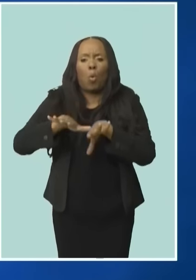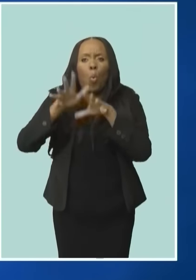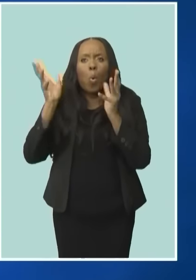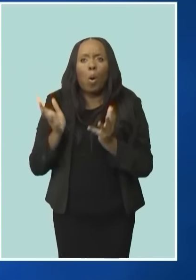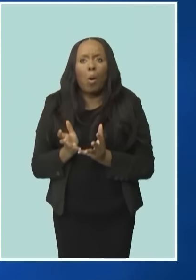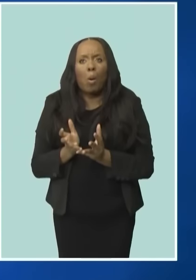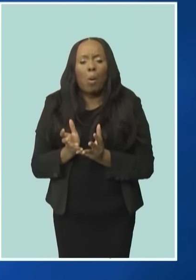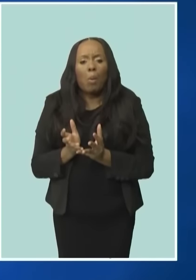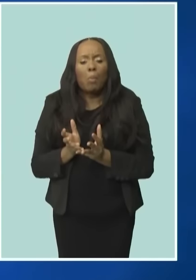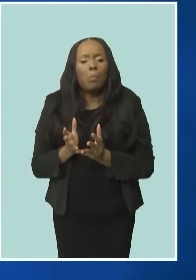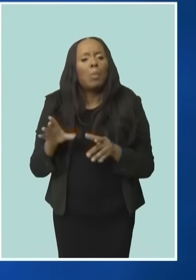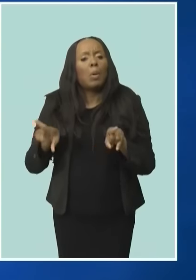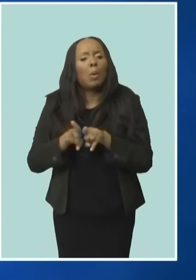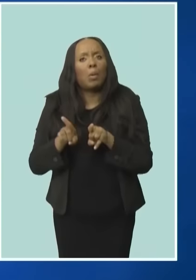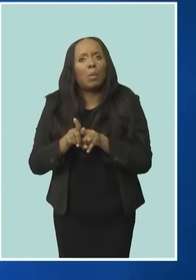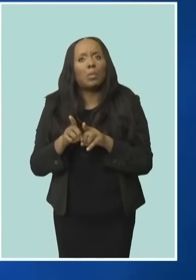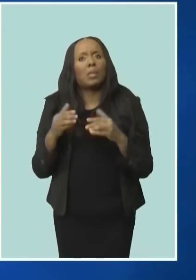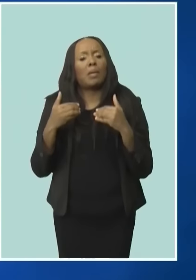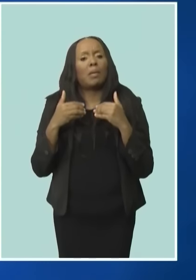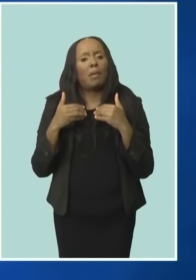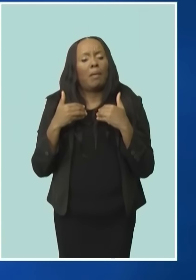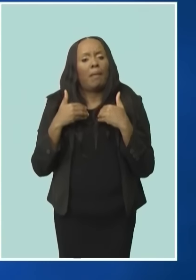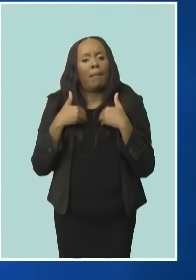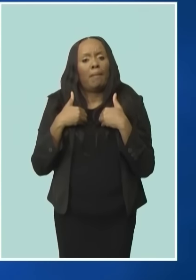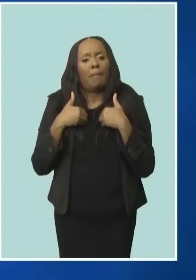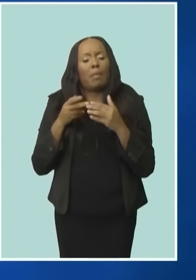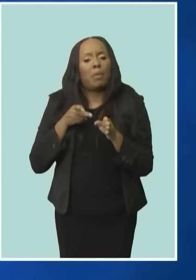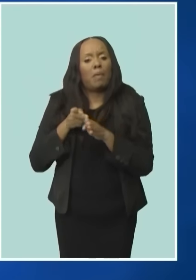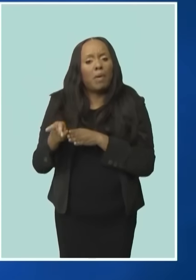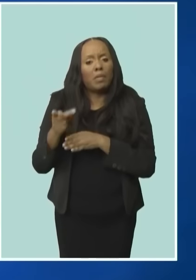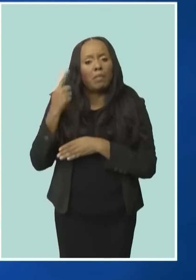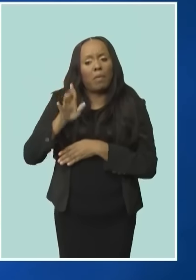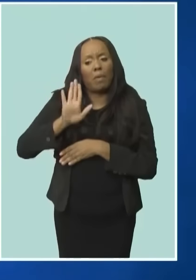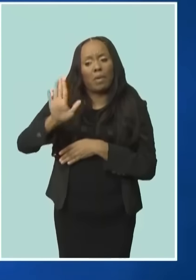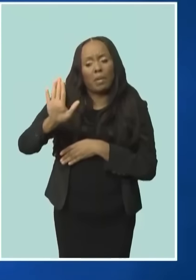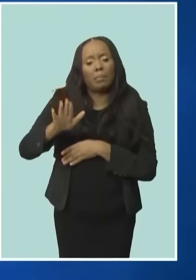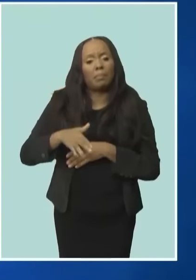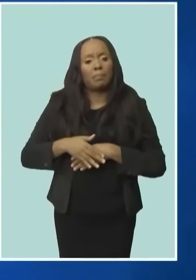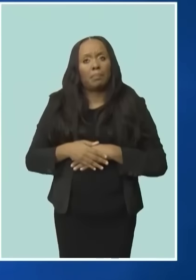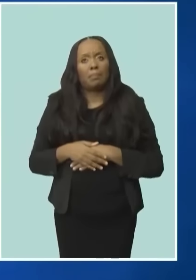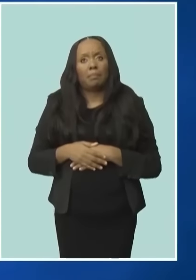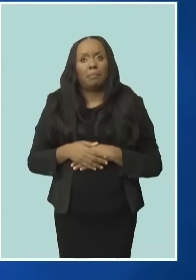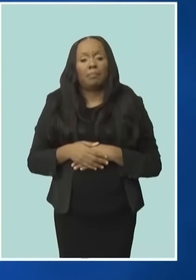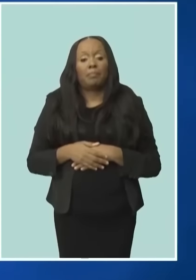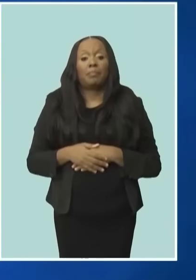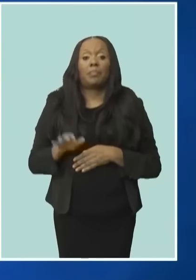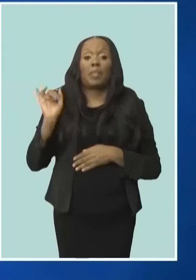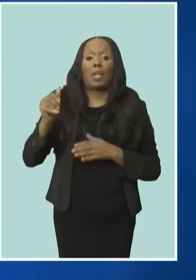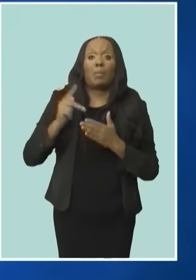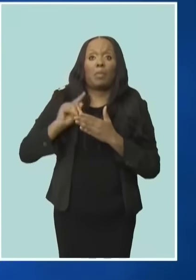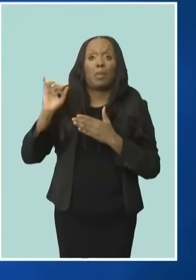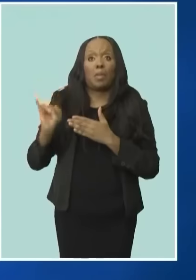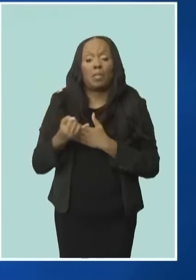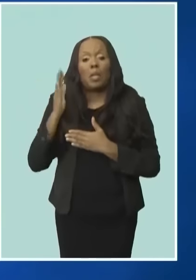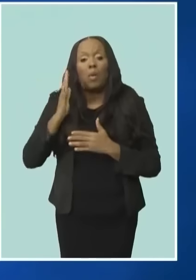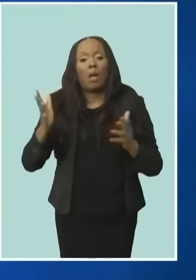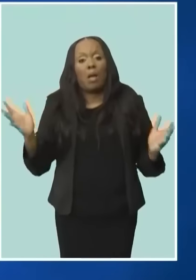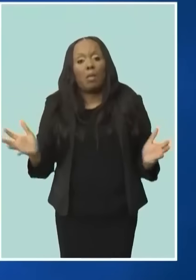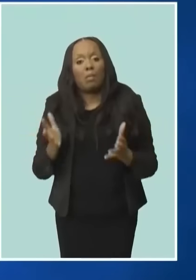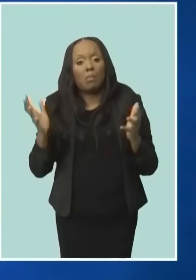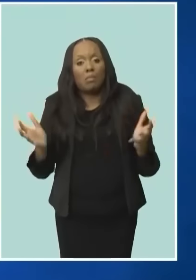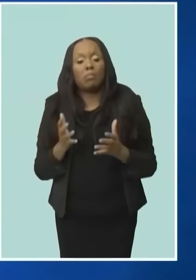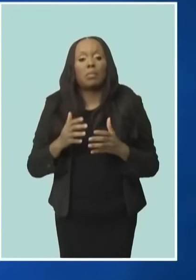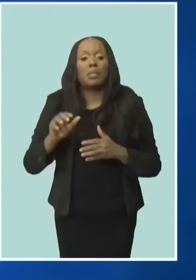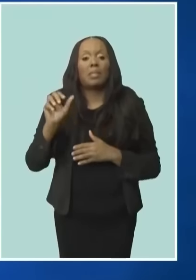a pathway for a living for themselves, for their future. The Green Rising initiative aims to mobilize 10 million